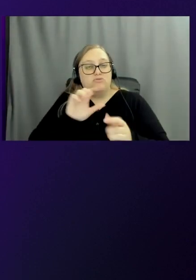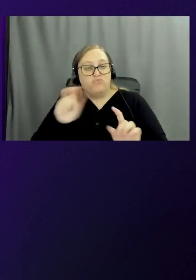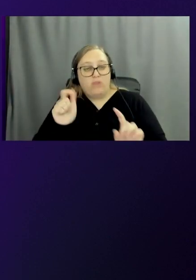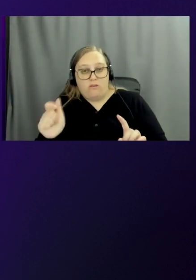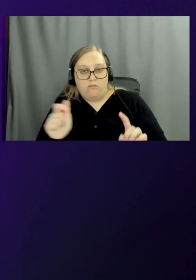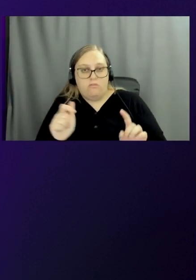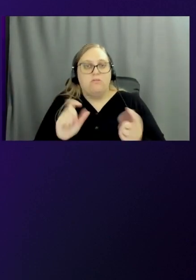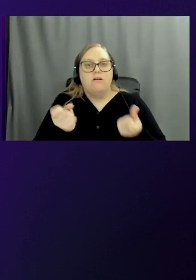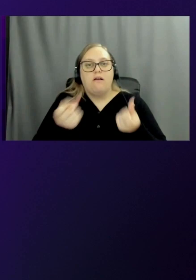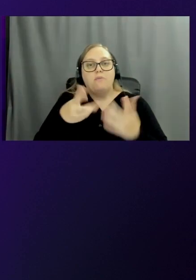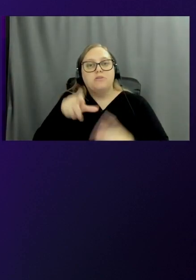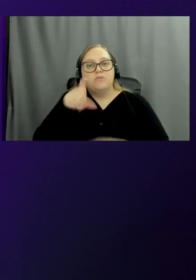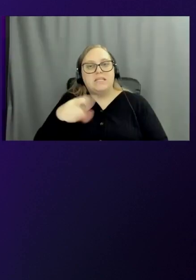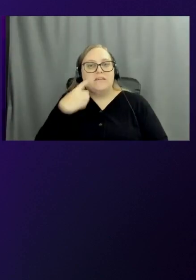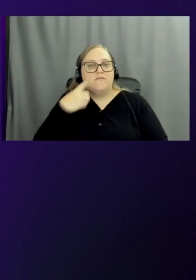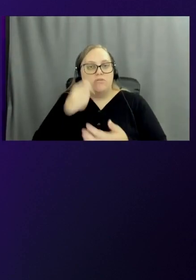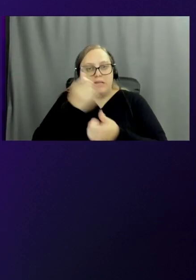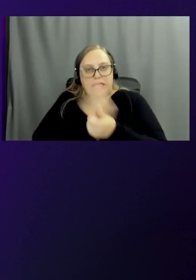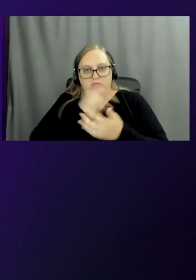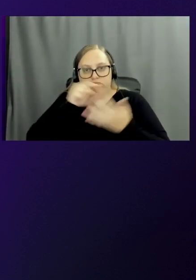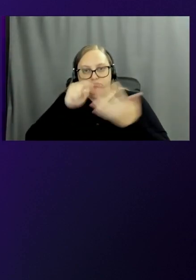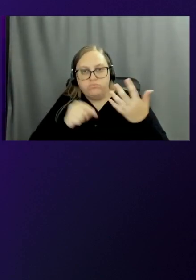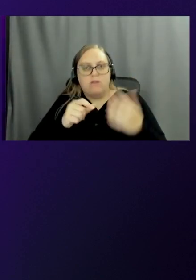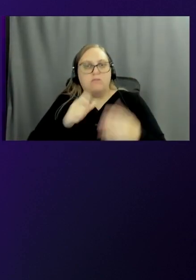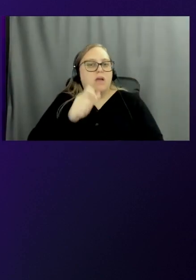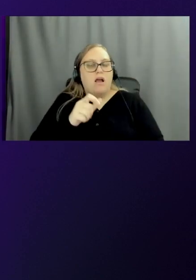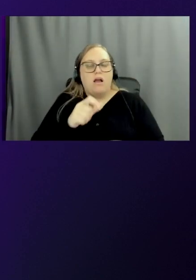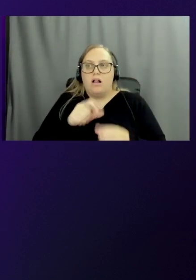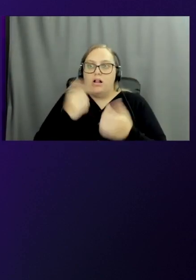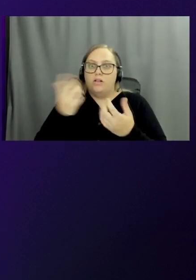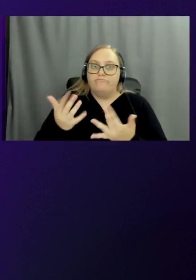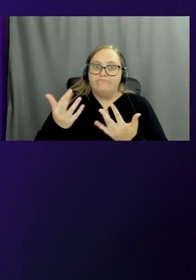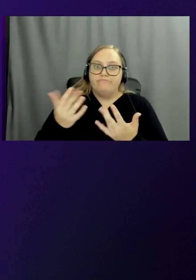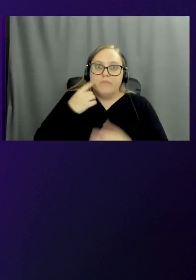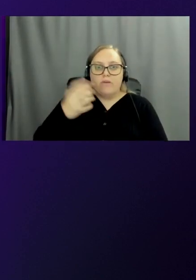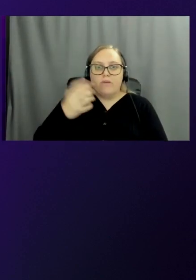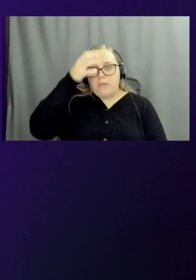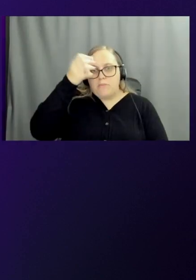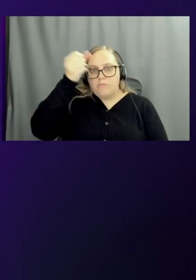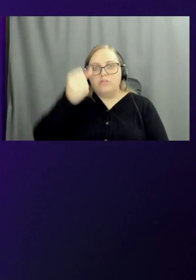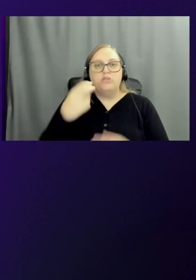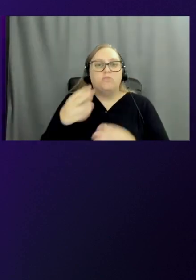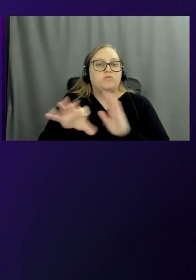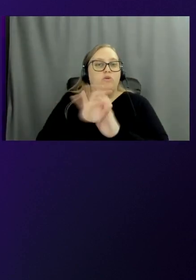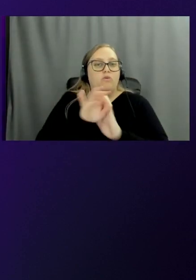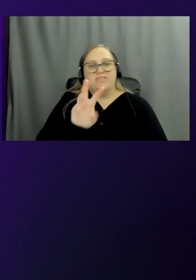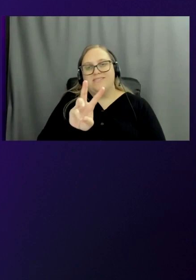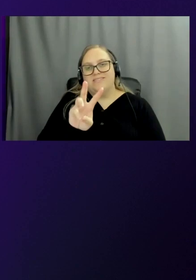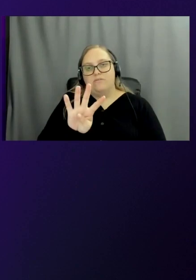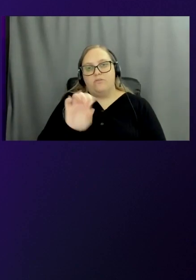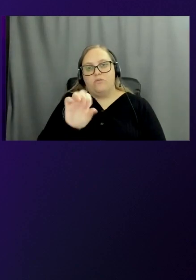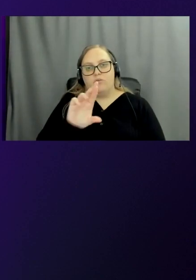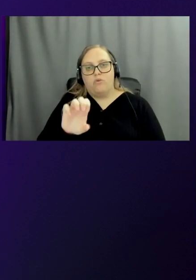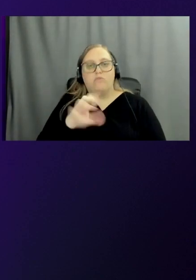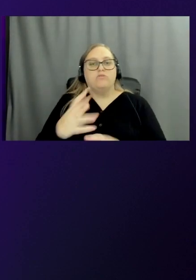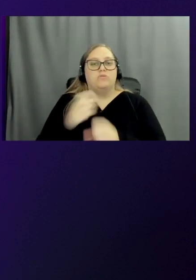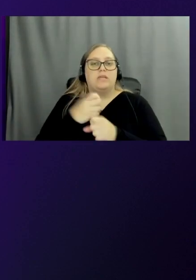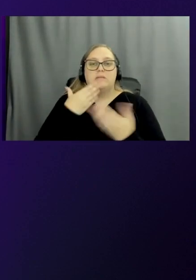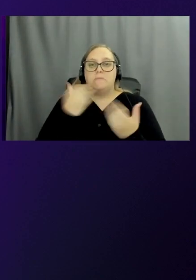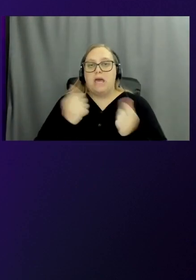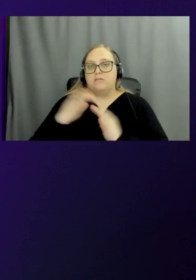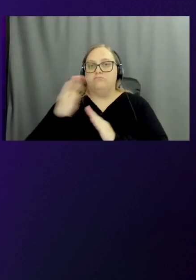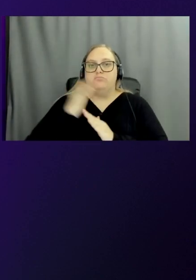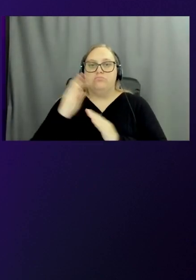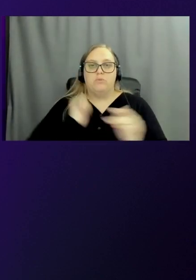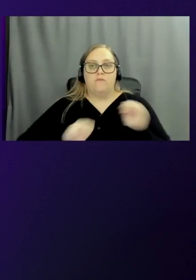well and not just spend a lot of time waiting for memory. And we chose 64 cores to get that optimal performance. Yeah, the performance benefits and the